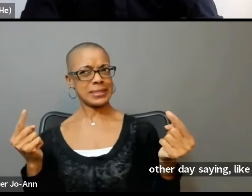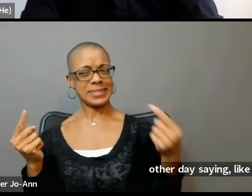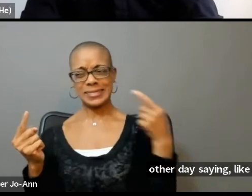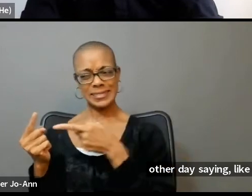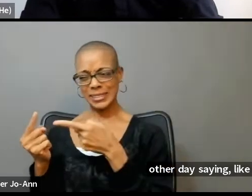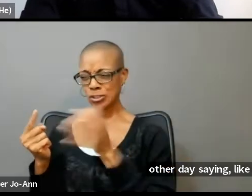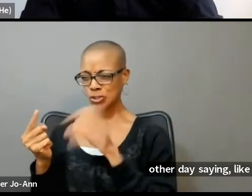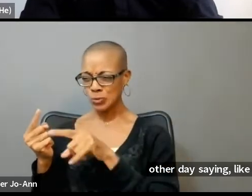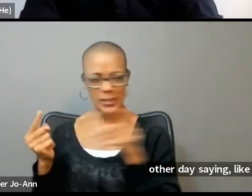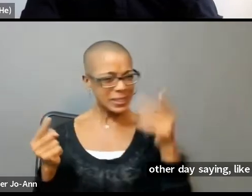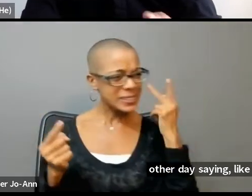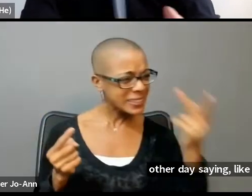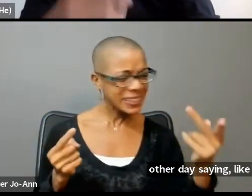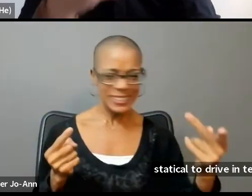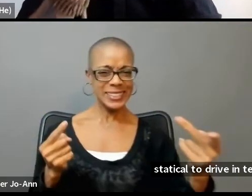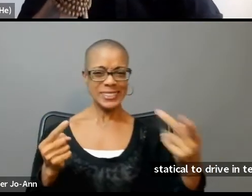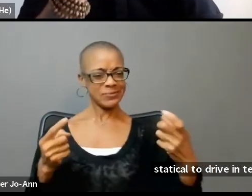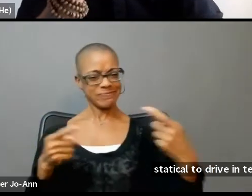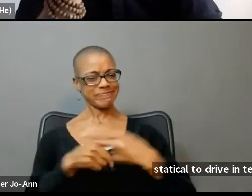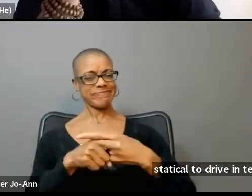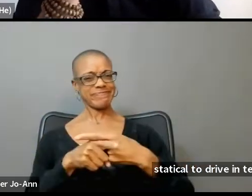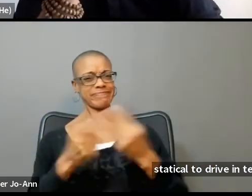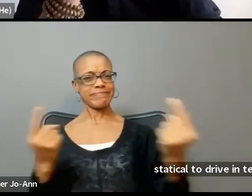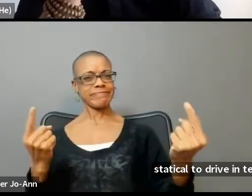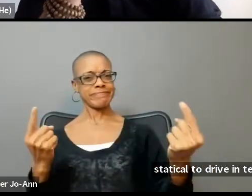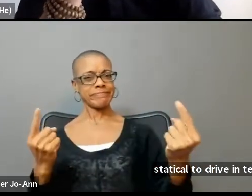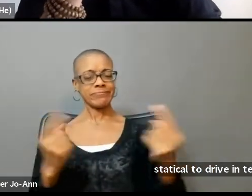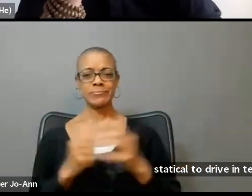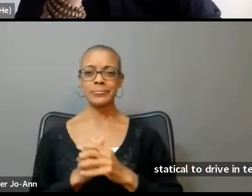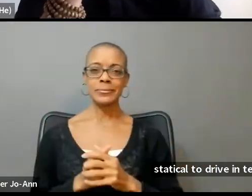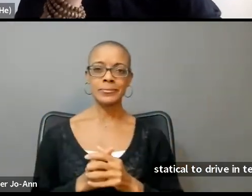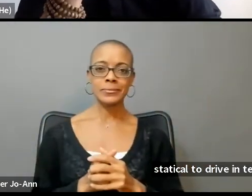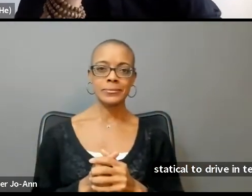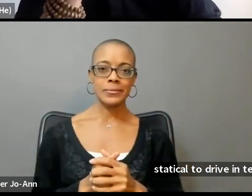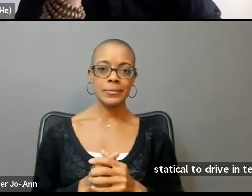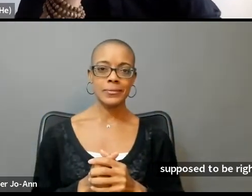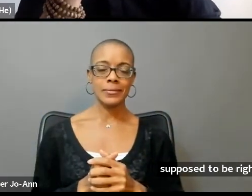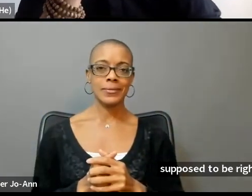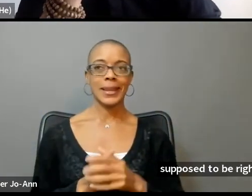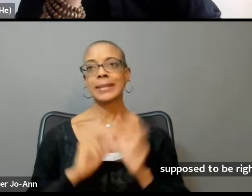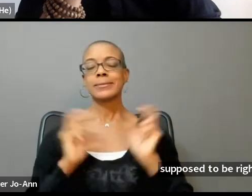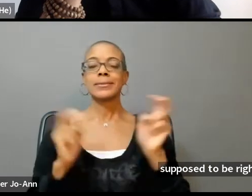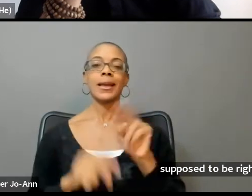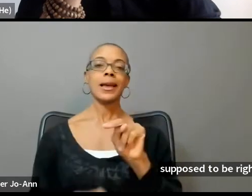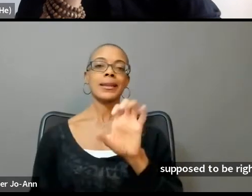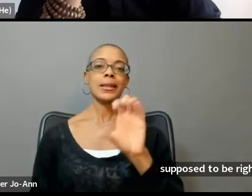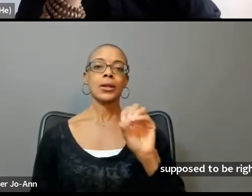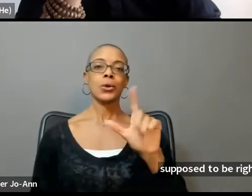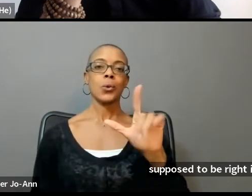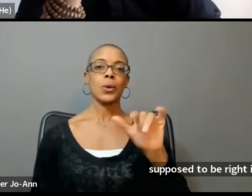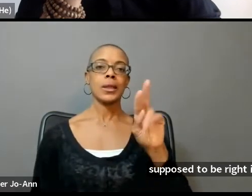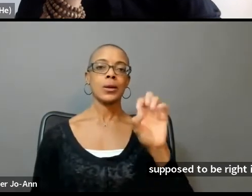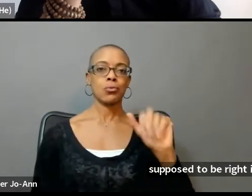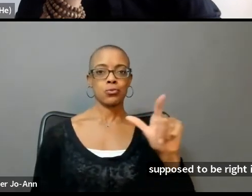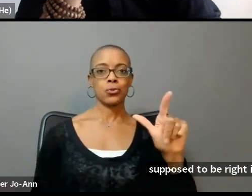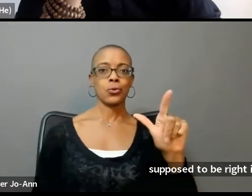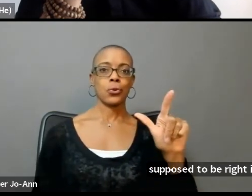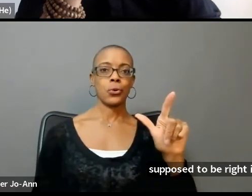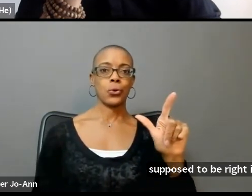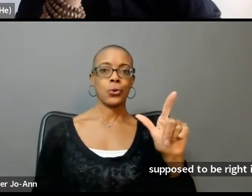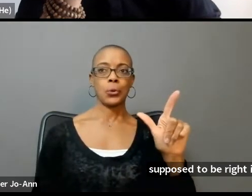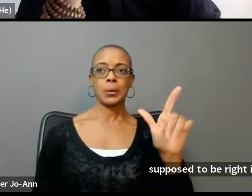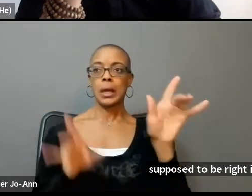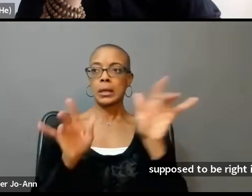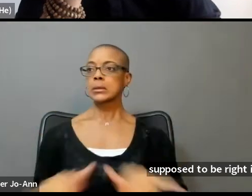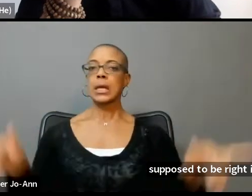right? It has turned into such like you use the language of neoliberal, right? But it has turned into such of like standardized